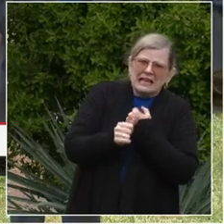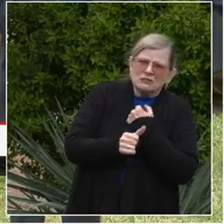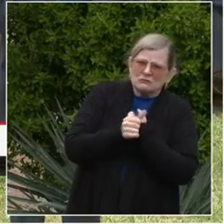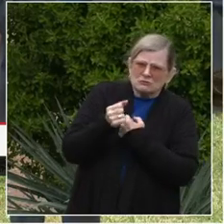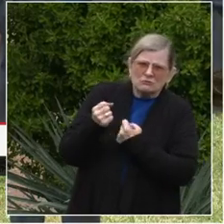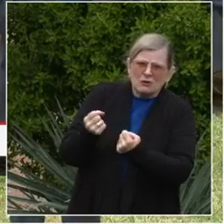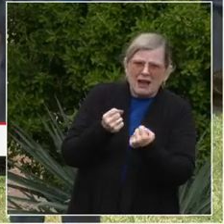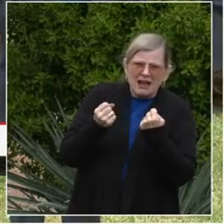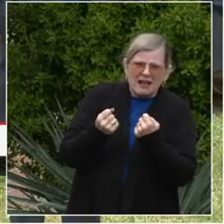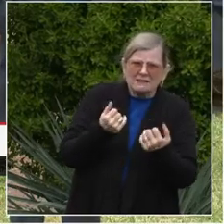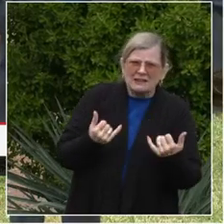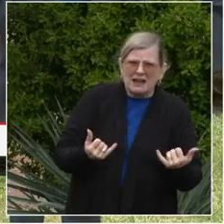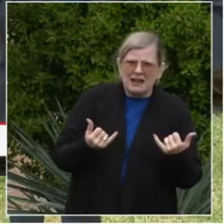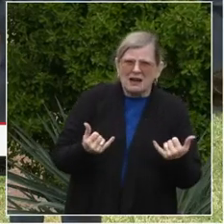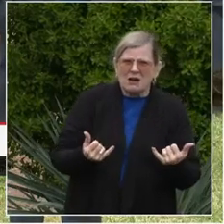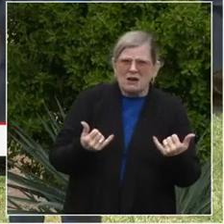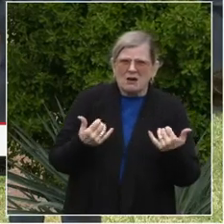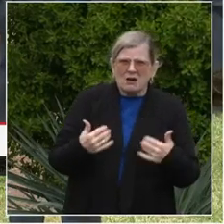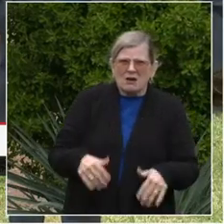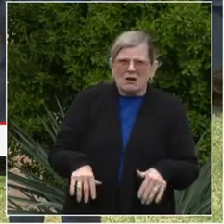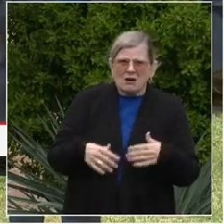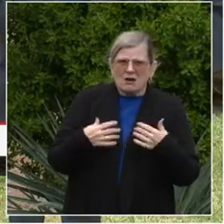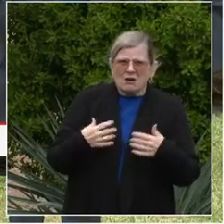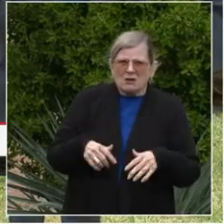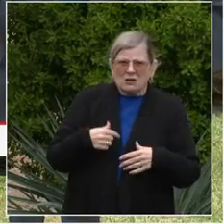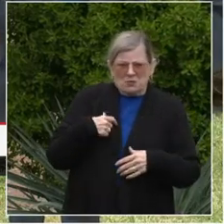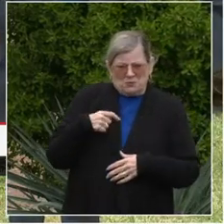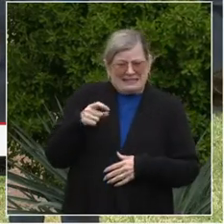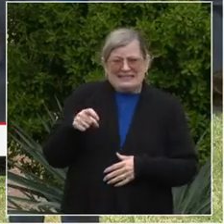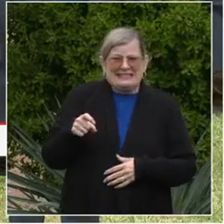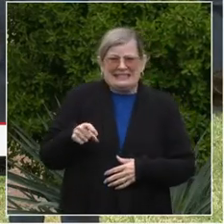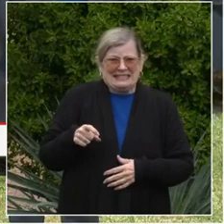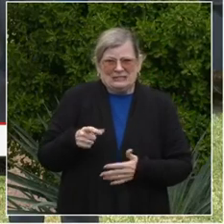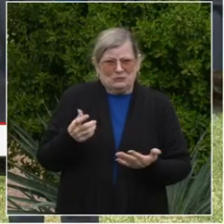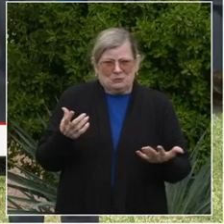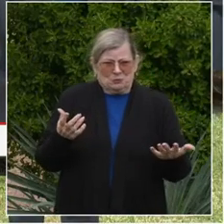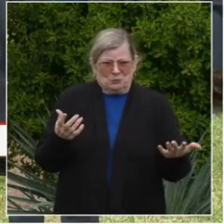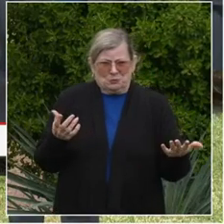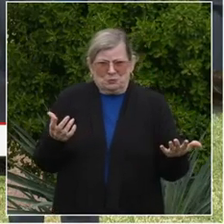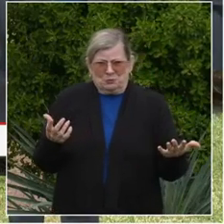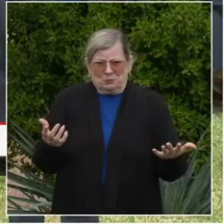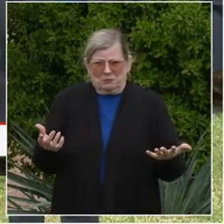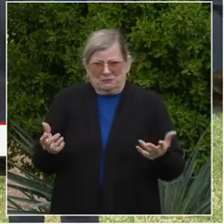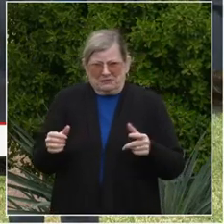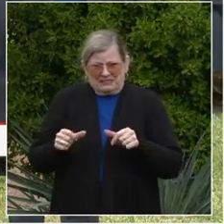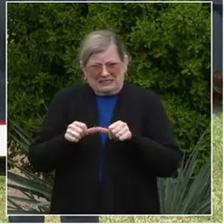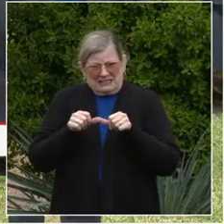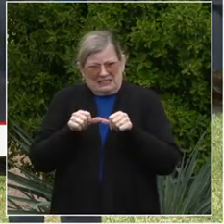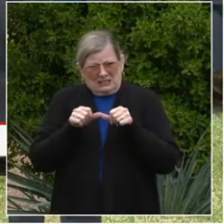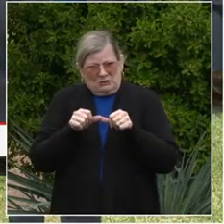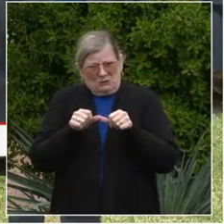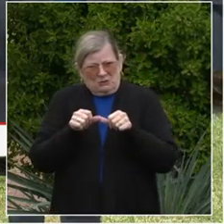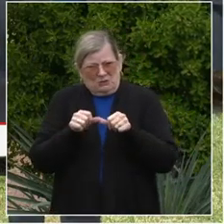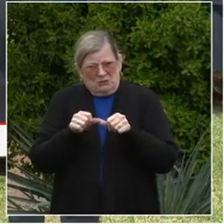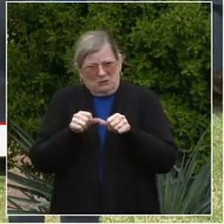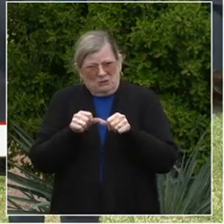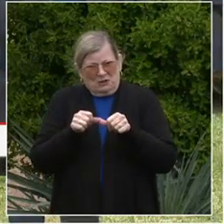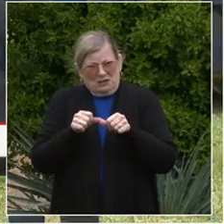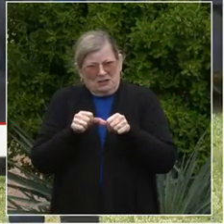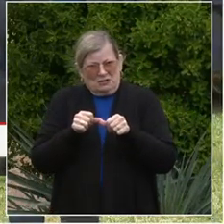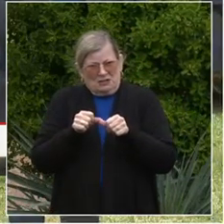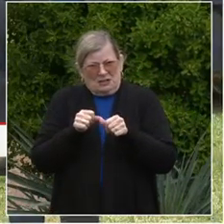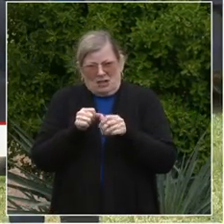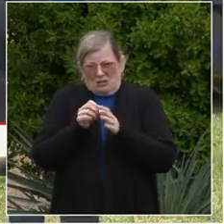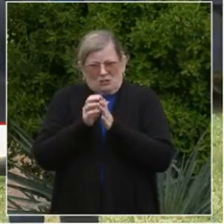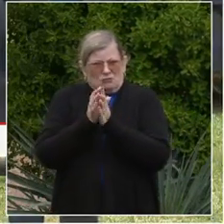now. We need you to resume enforcing the traffic laws. Every single